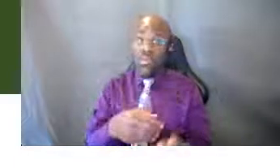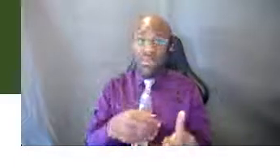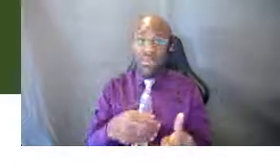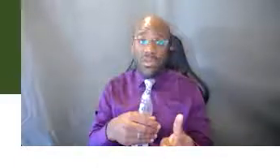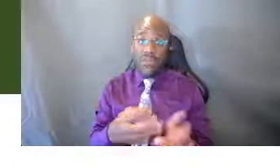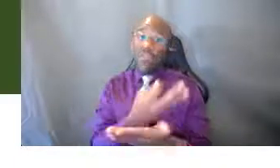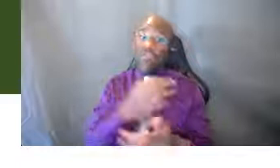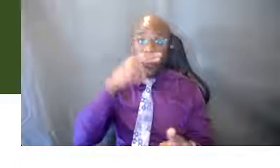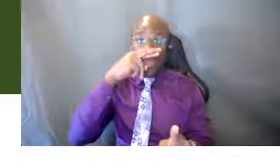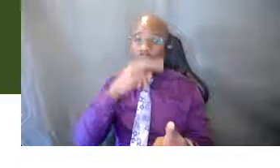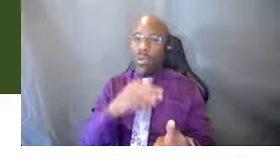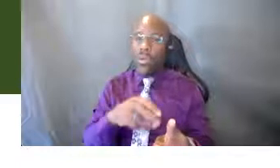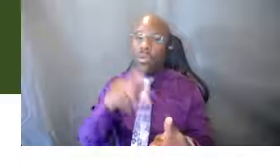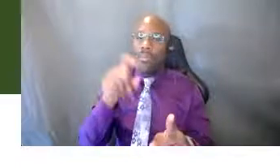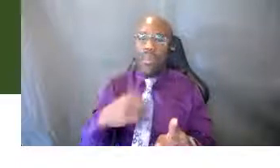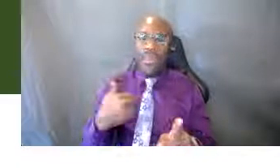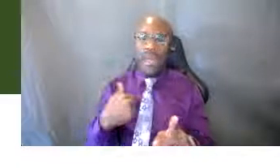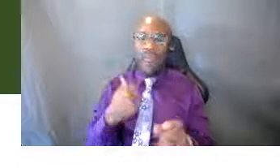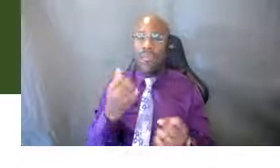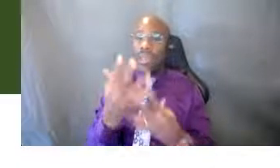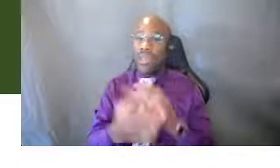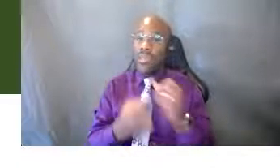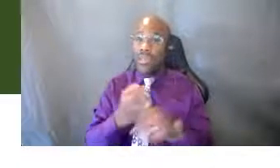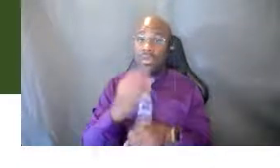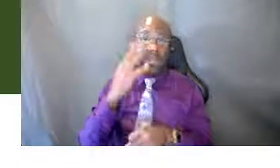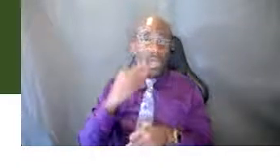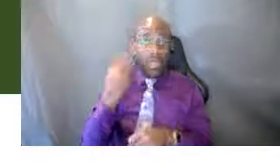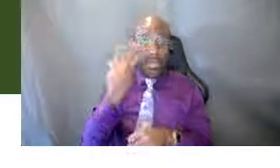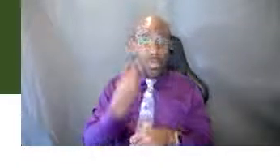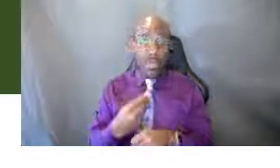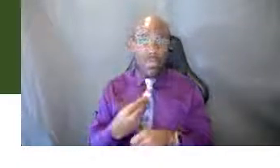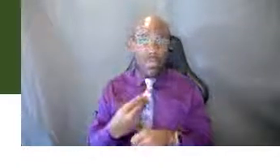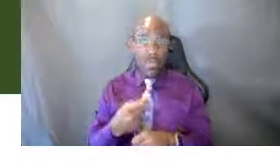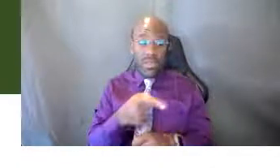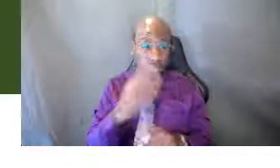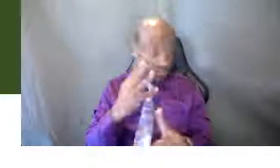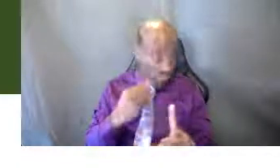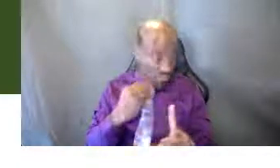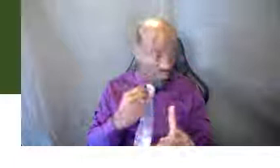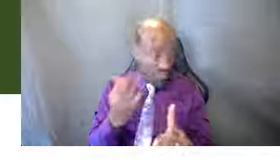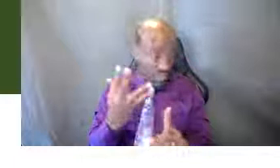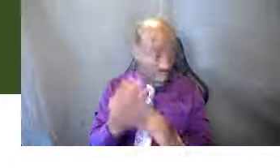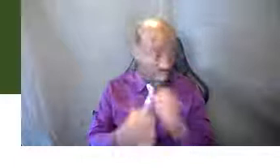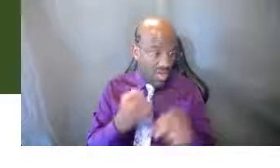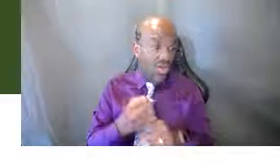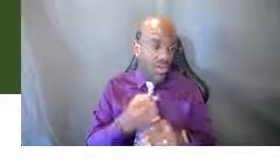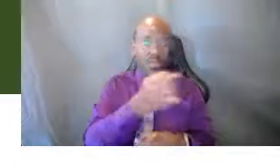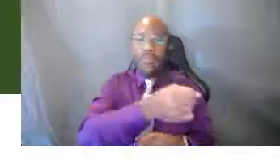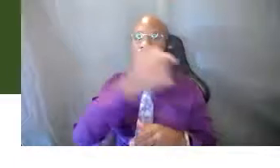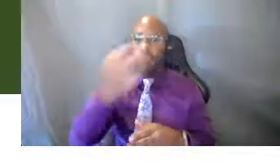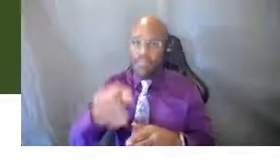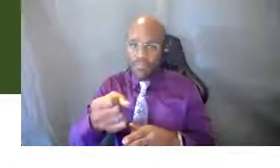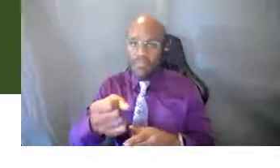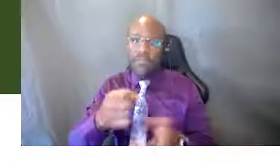most qualified people. They're going to look for someone with several years experience to assist with these